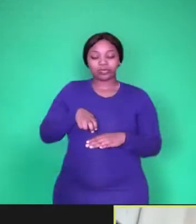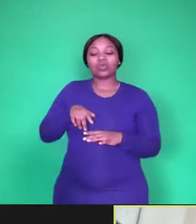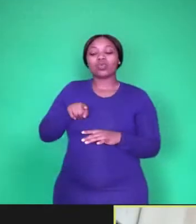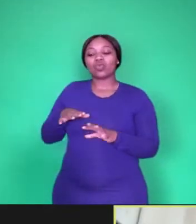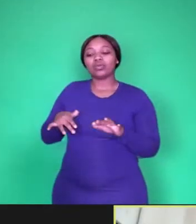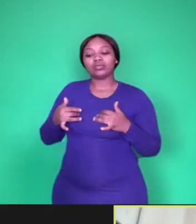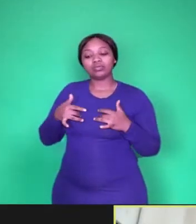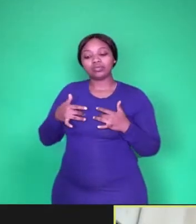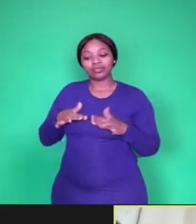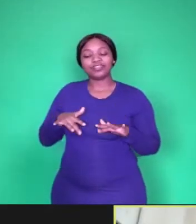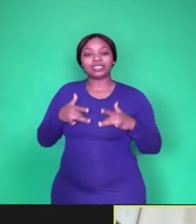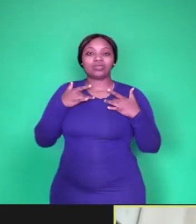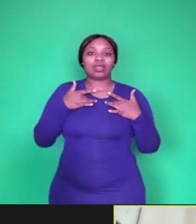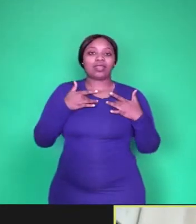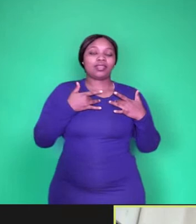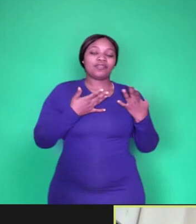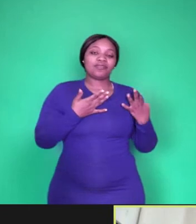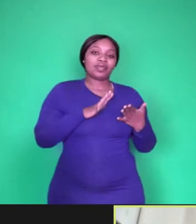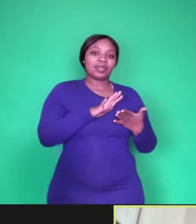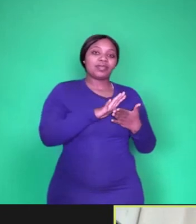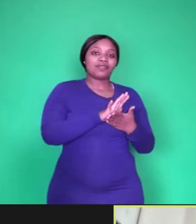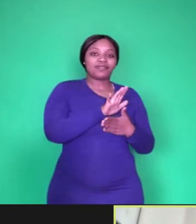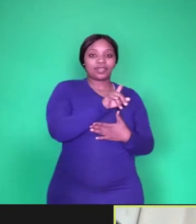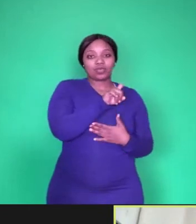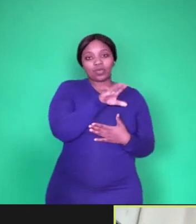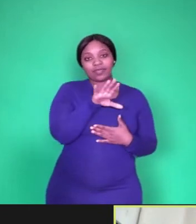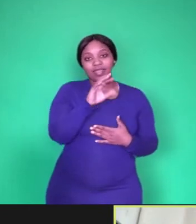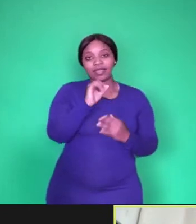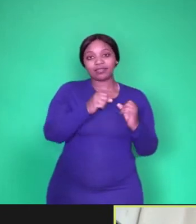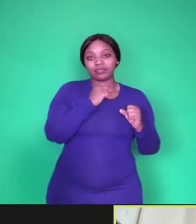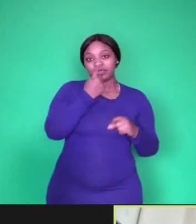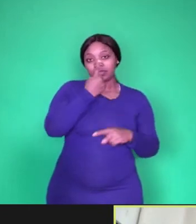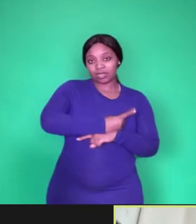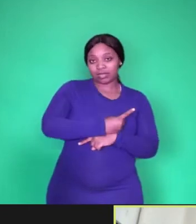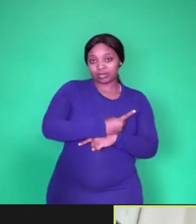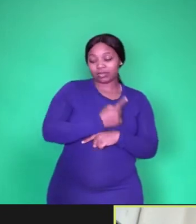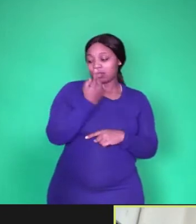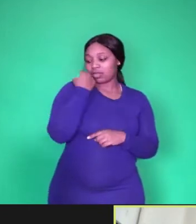at least 15 days in the last year.